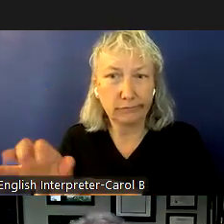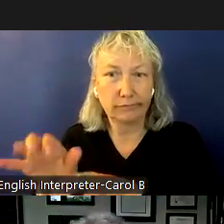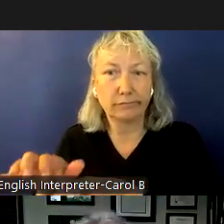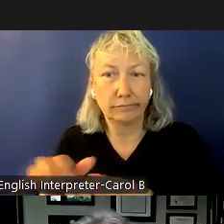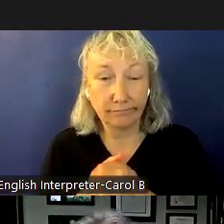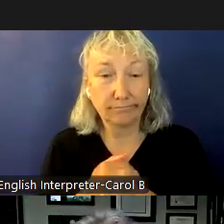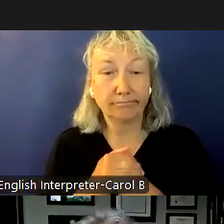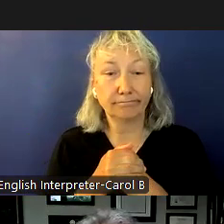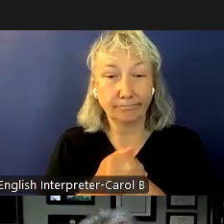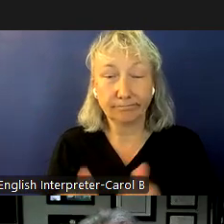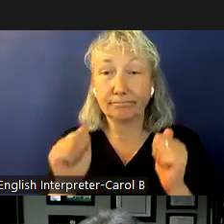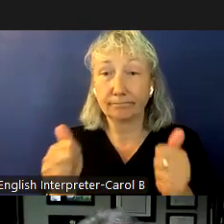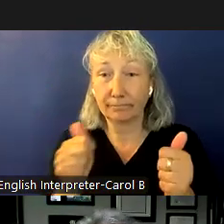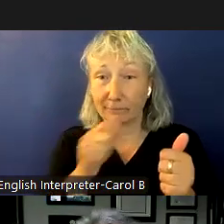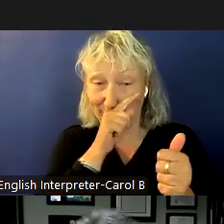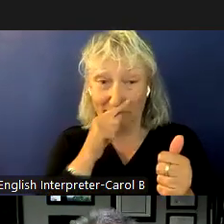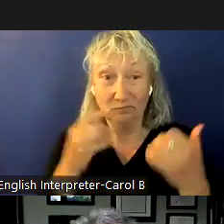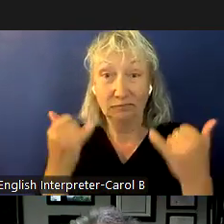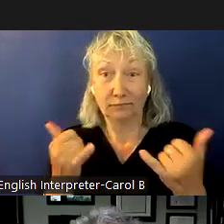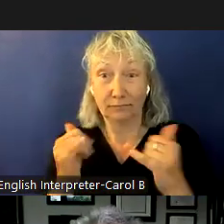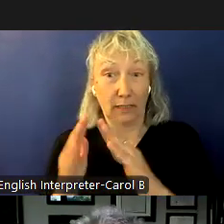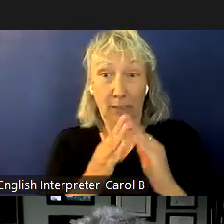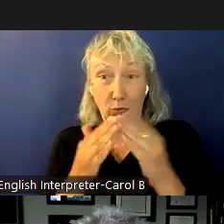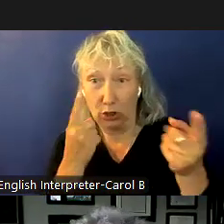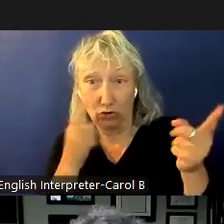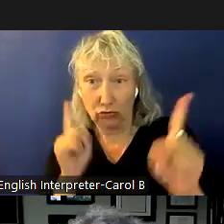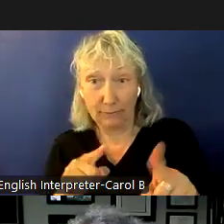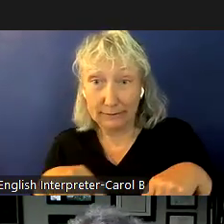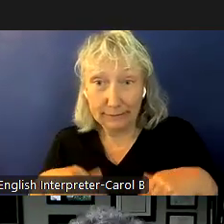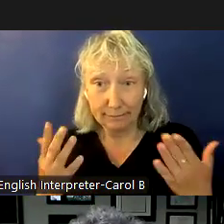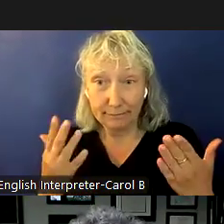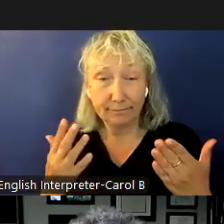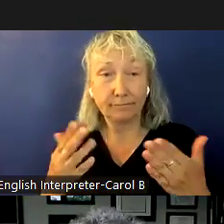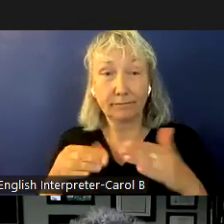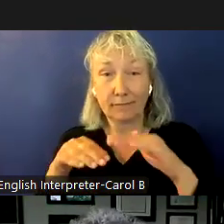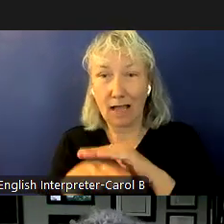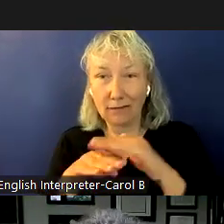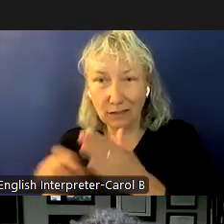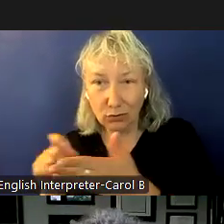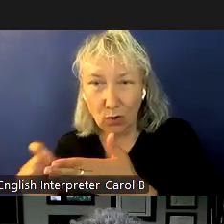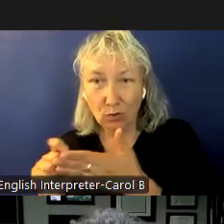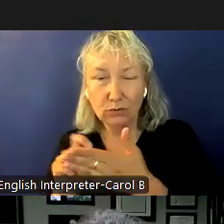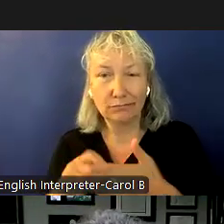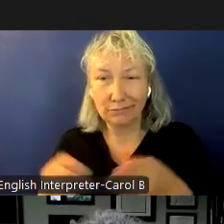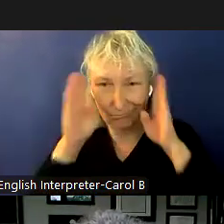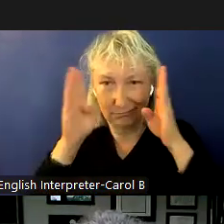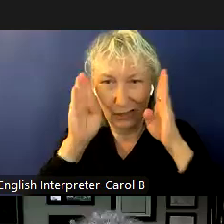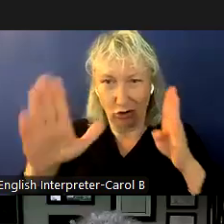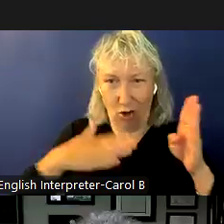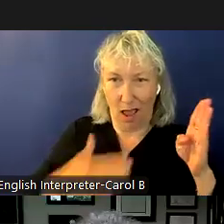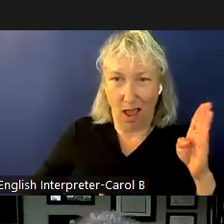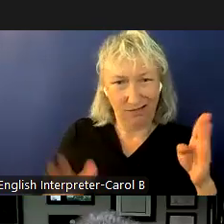Okay, so starting with the community agreements, access notes, listen to your bodies, feel